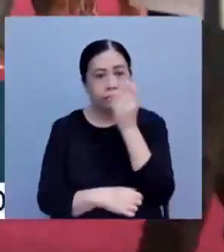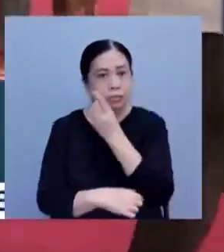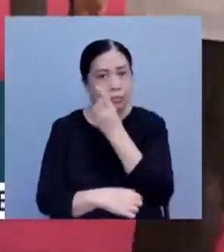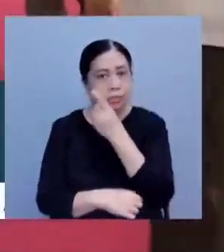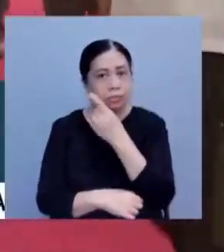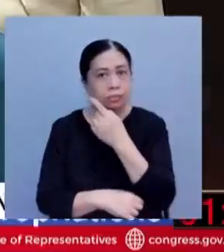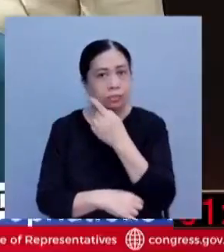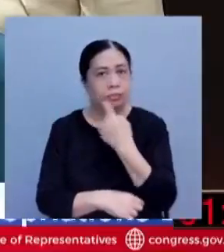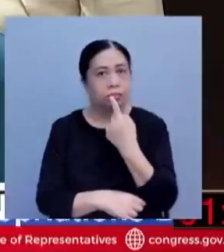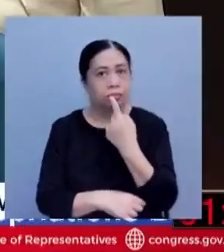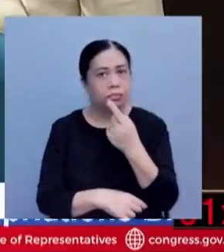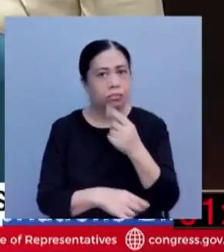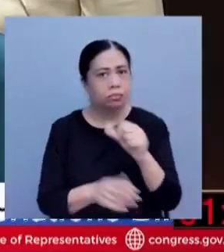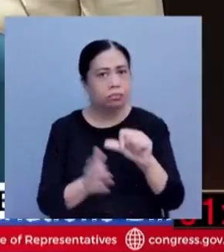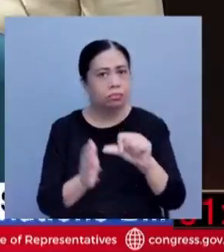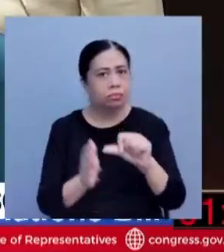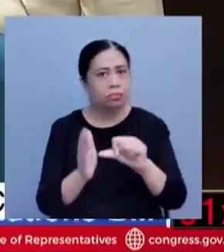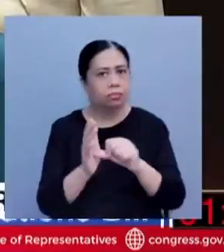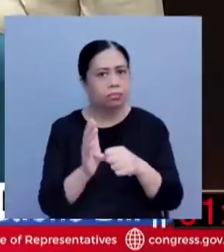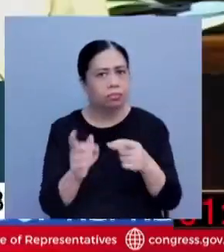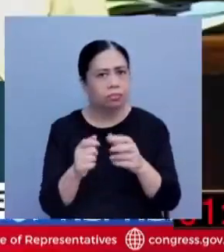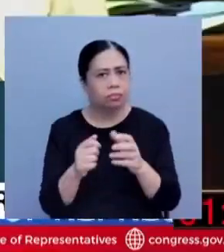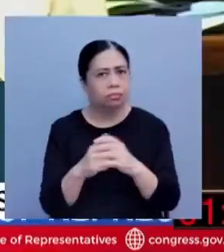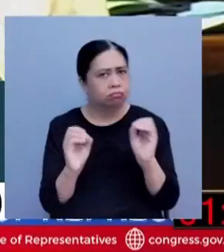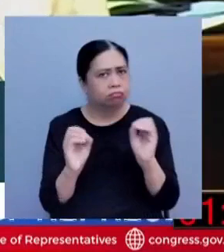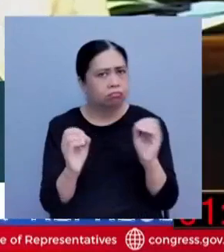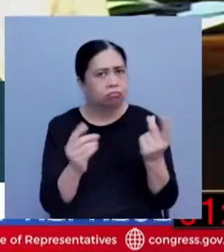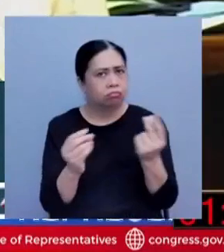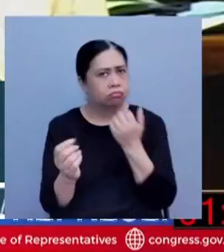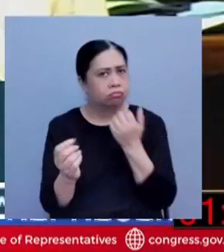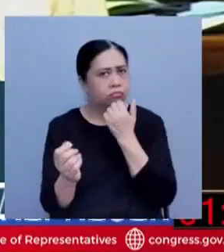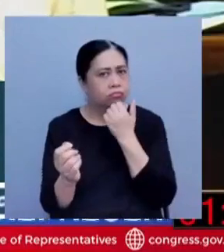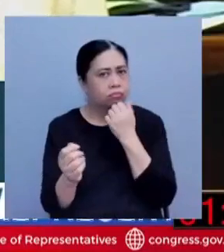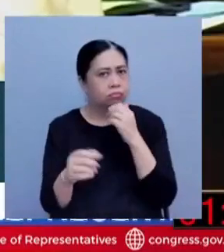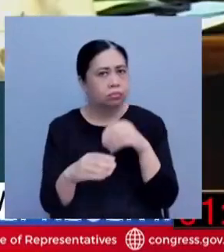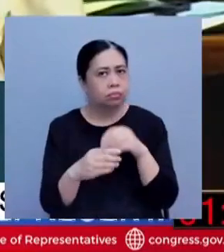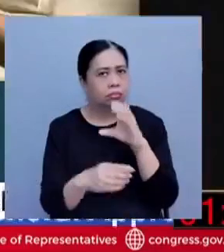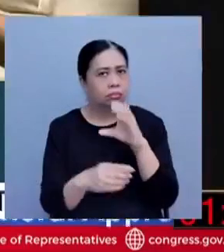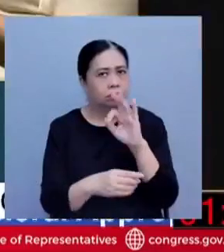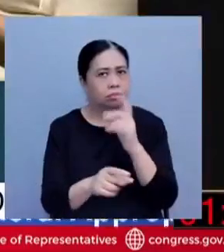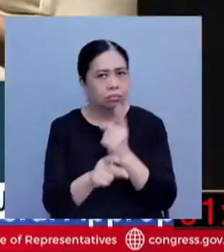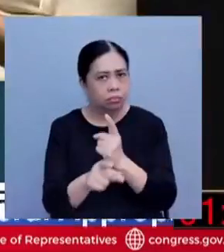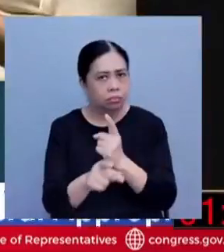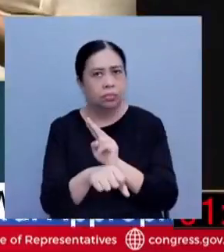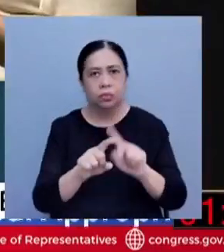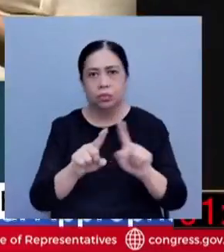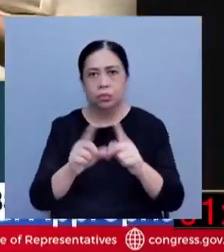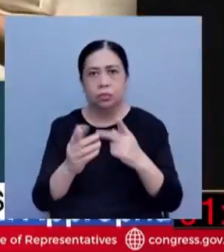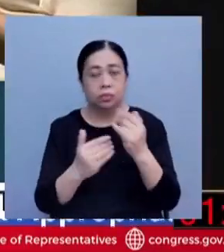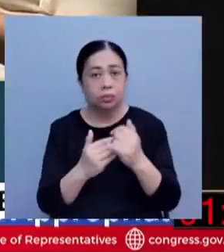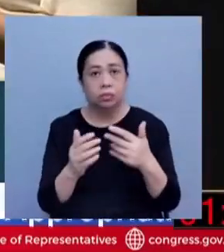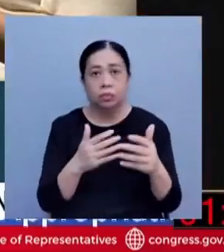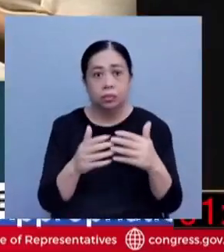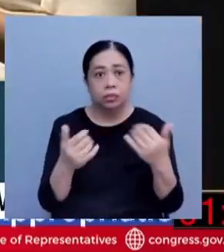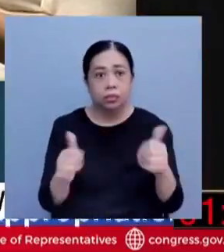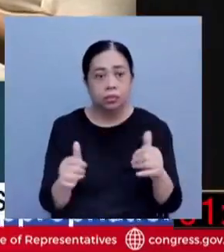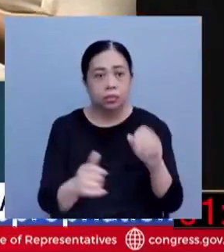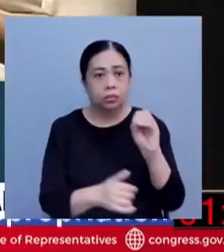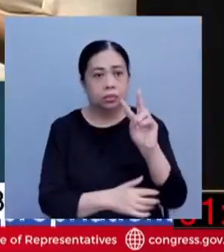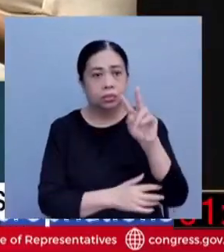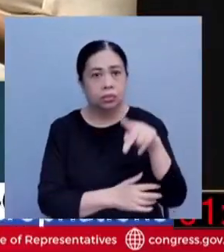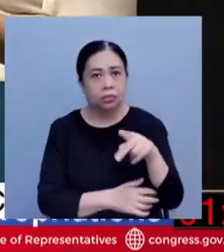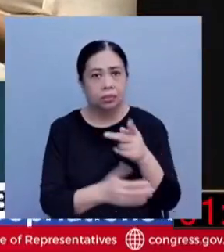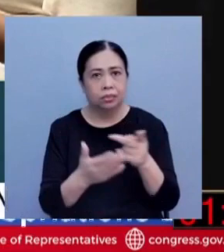it broke no laws and its confidential funds were properly used for various projects. Despite this, the OVP failed